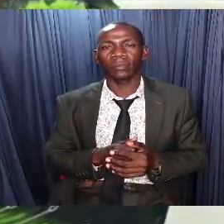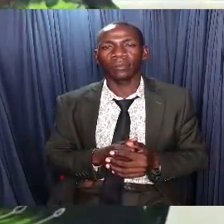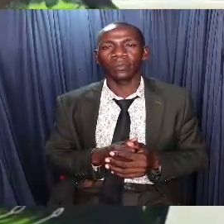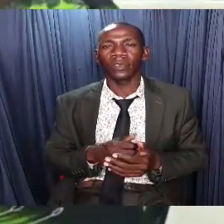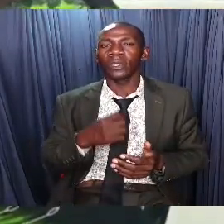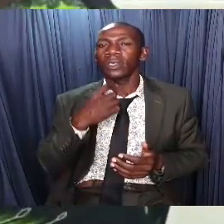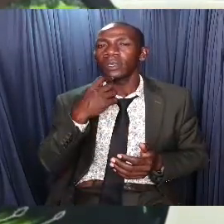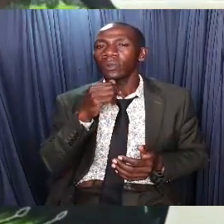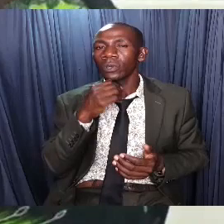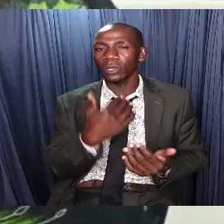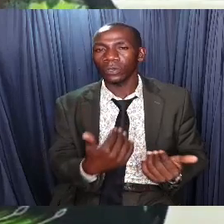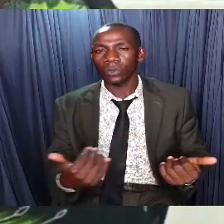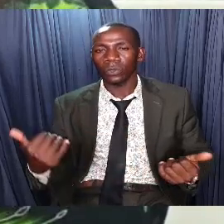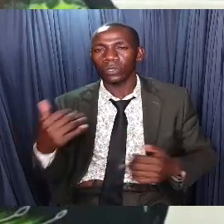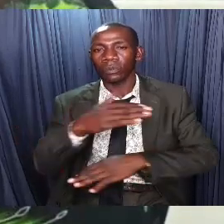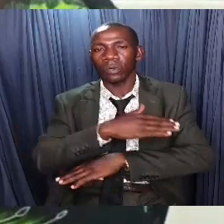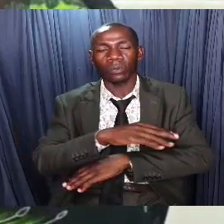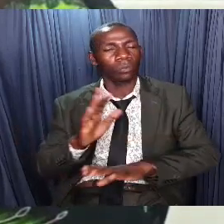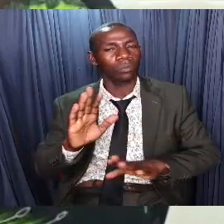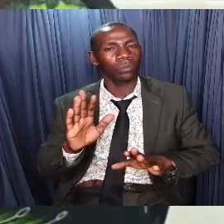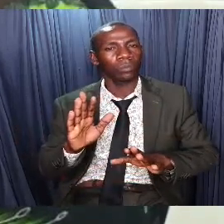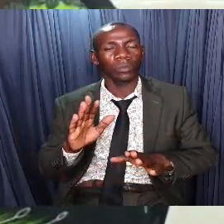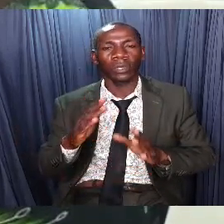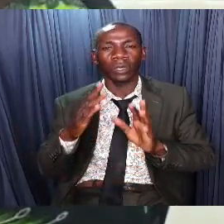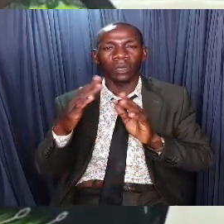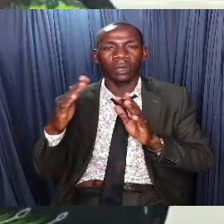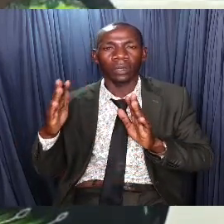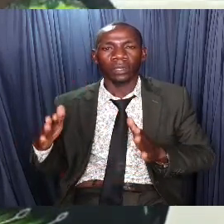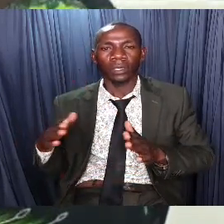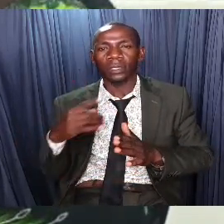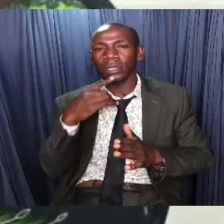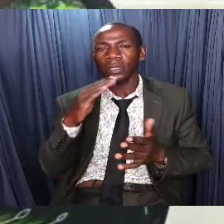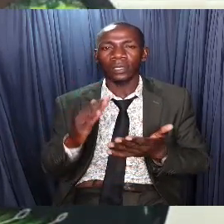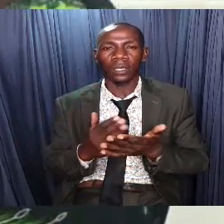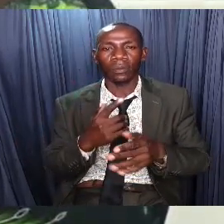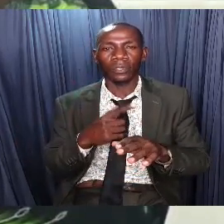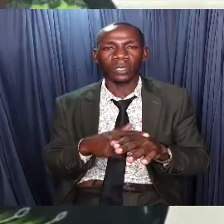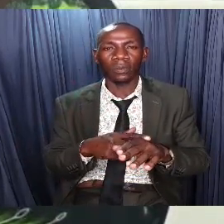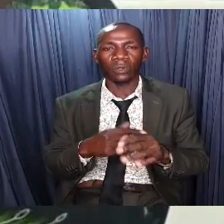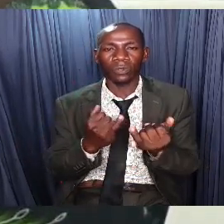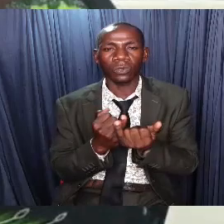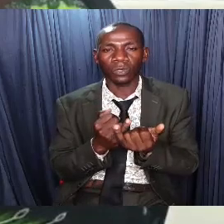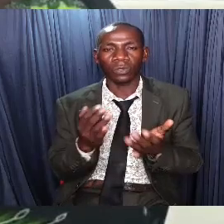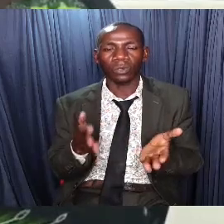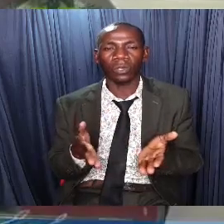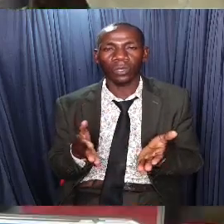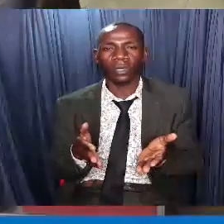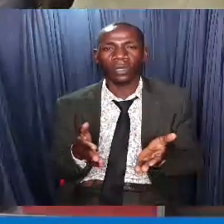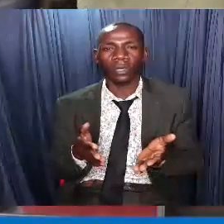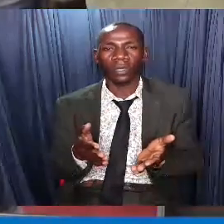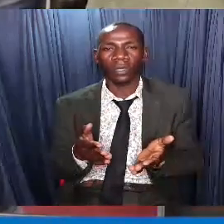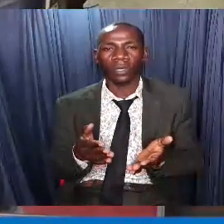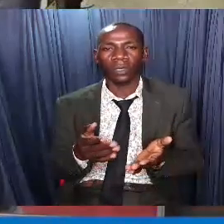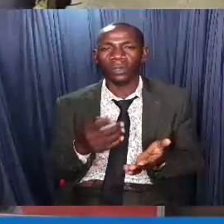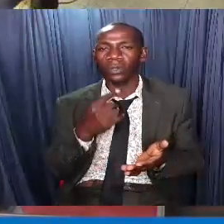Sasa mimi ni mwanashule. I don't say I'm a school boy. Yule mwenye nyumba barangaye anasema. The landlord attends. Rimba leo ni Jumamosi. Rimba is Saturday. Na wenzangu wako